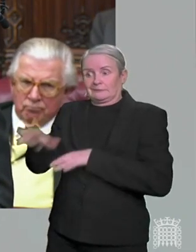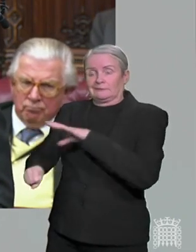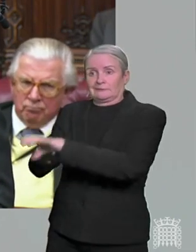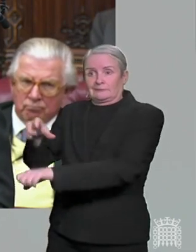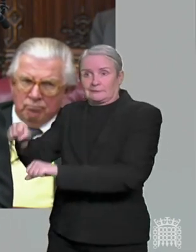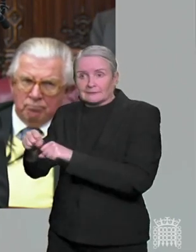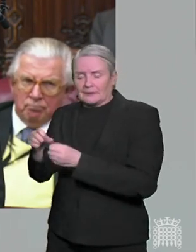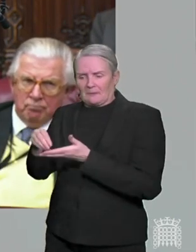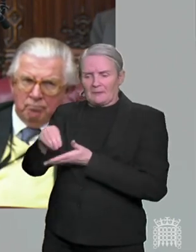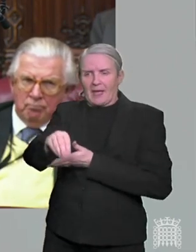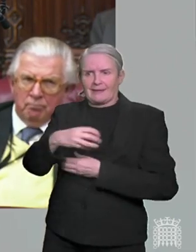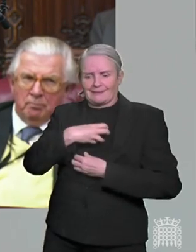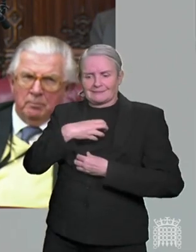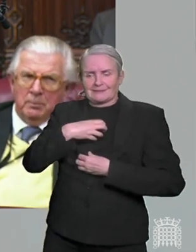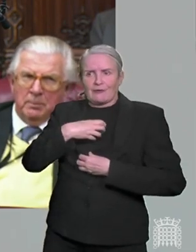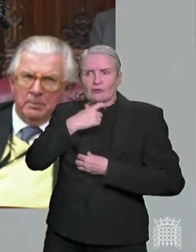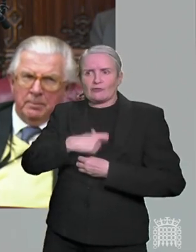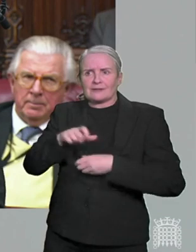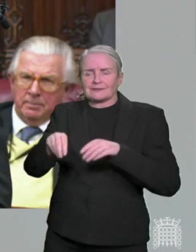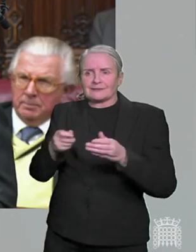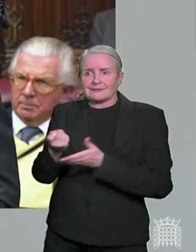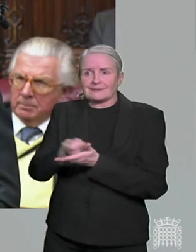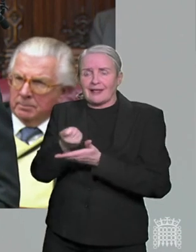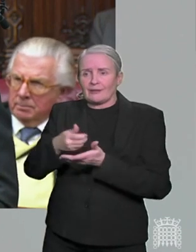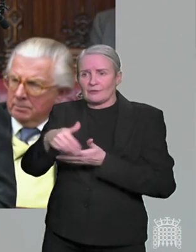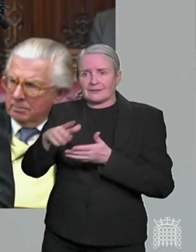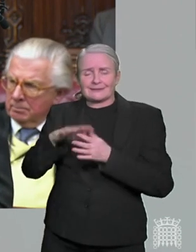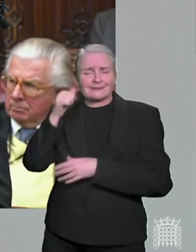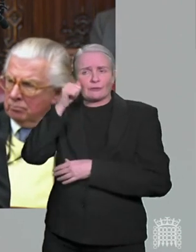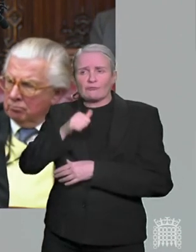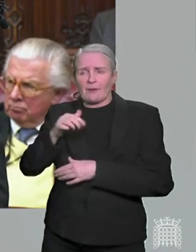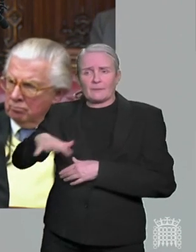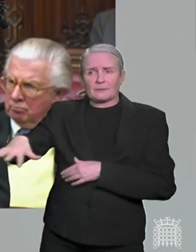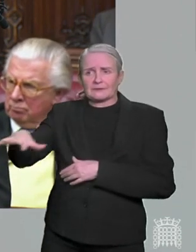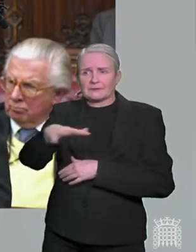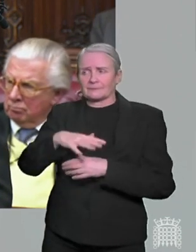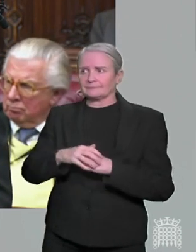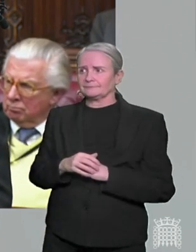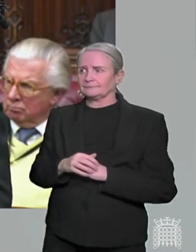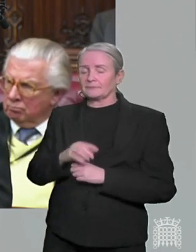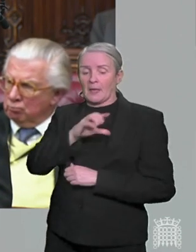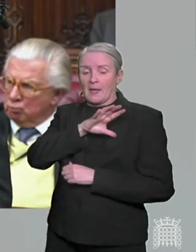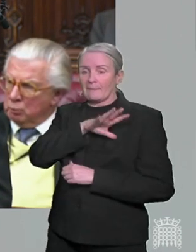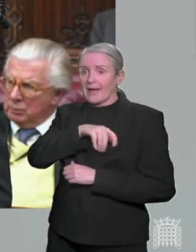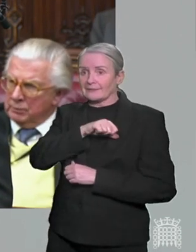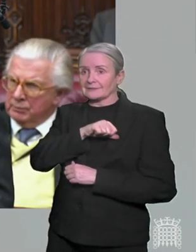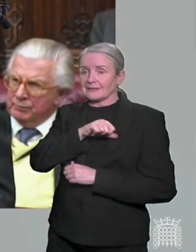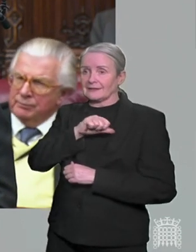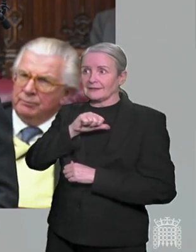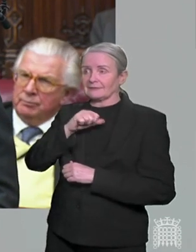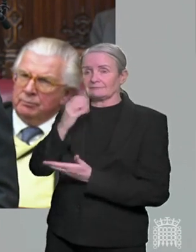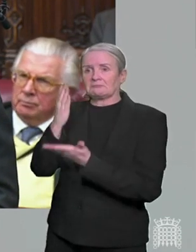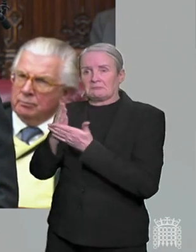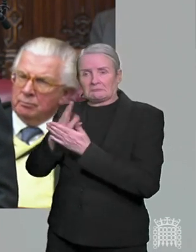repressive. Palestinian statehood is, I trust, something all of us in this House wish to see. But does my